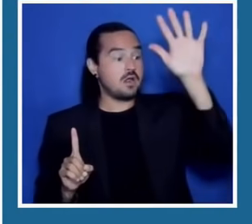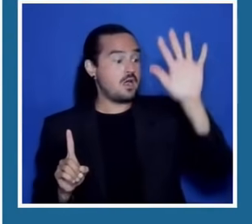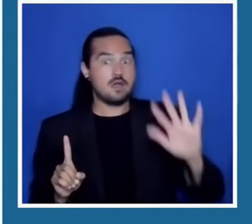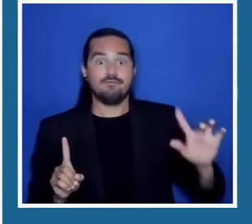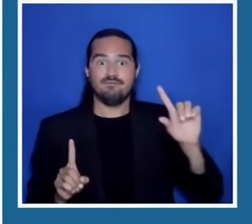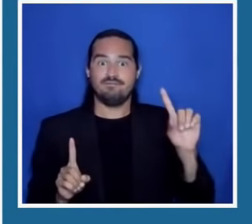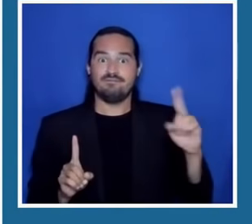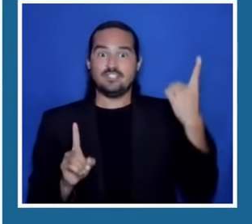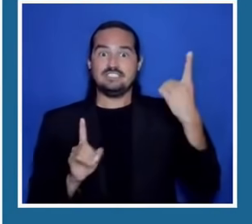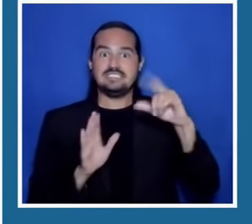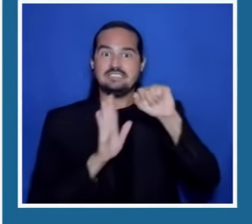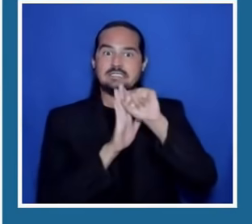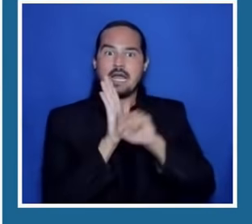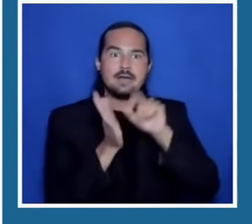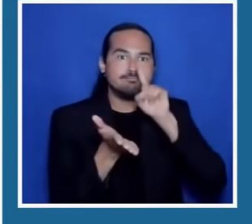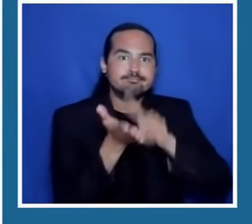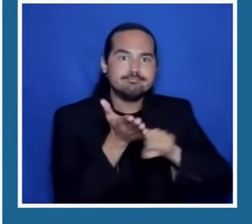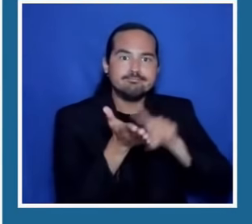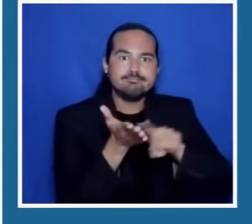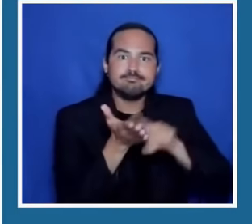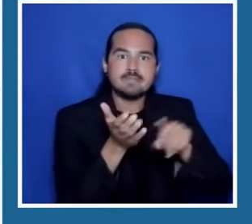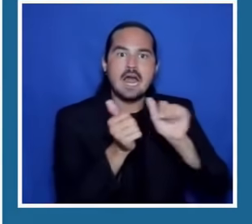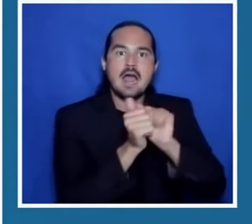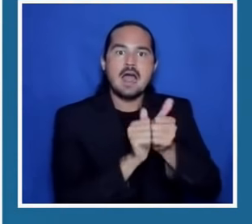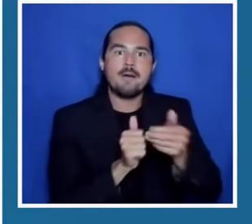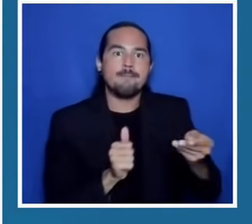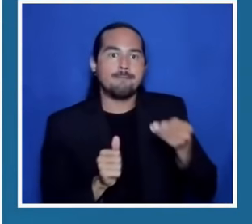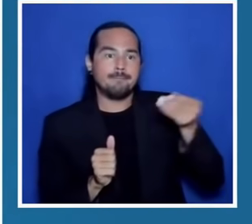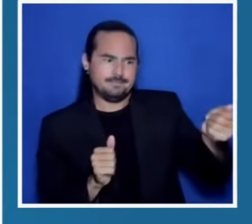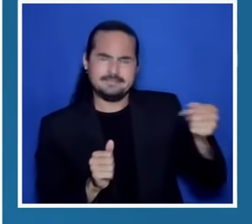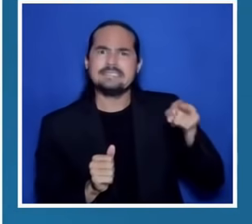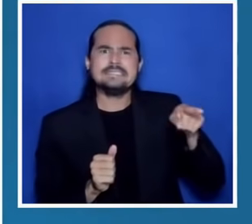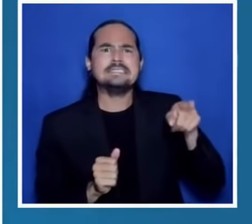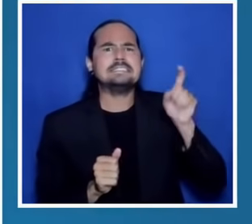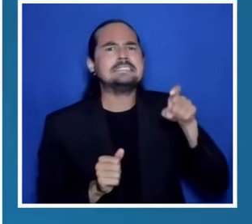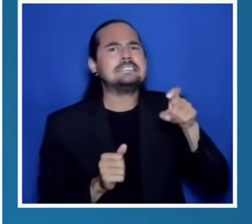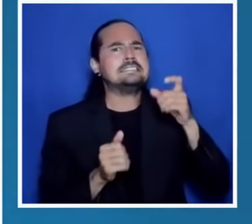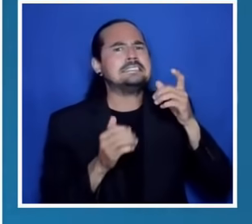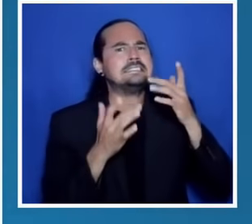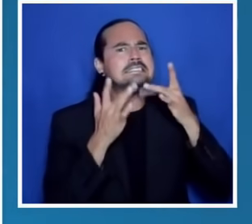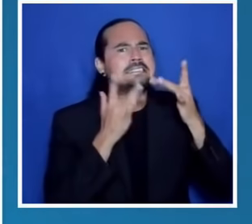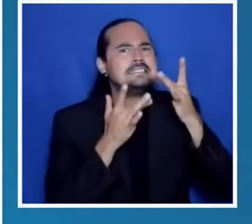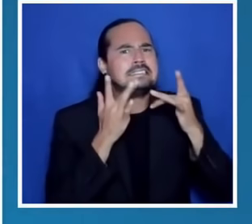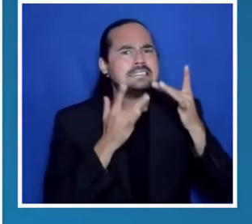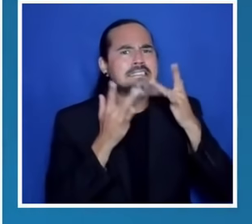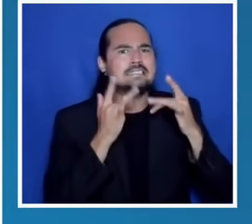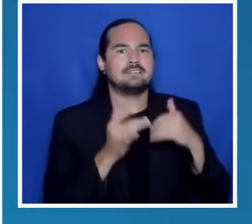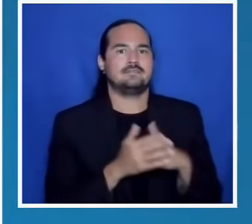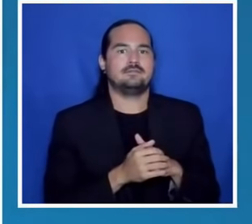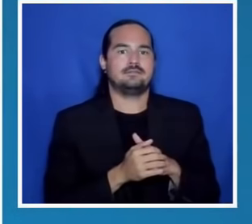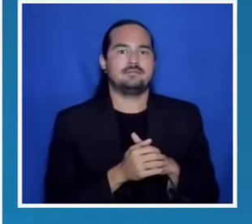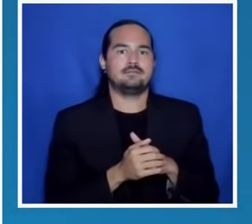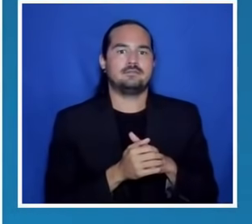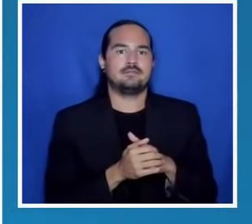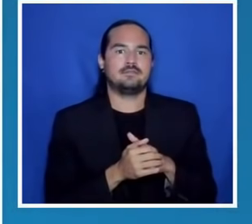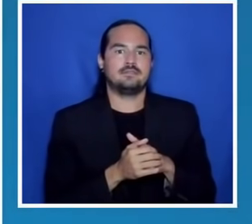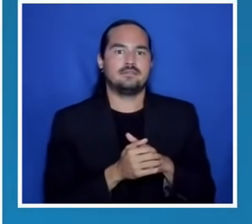well, I'd be a little bit more cautious, because he said, what about reparations? This is what Larry Elder said. He said, what